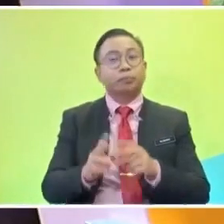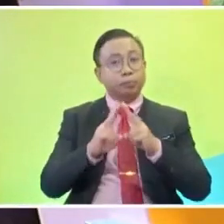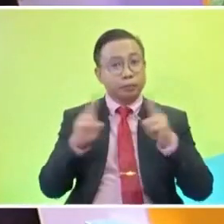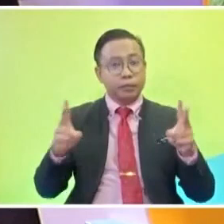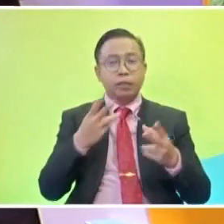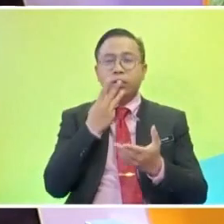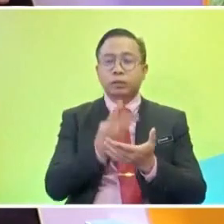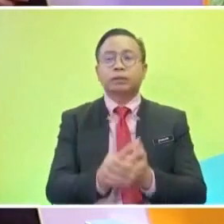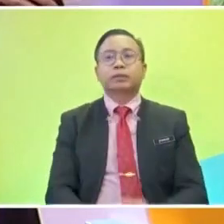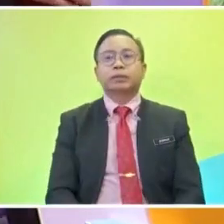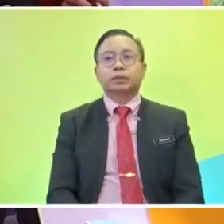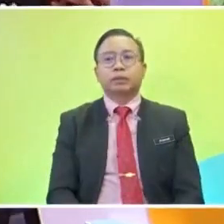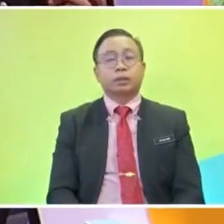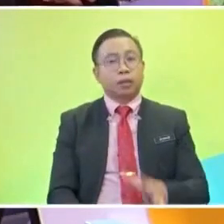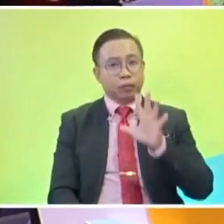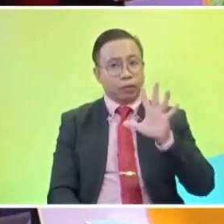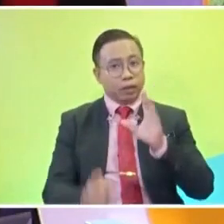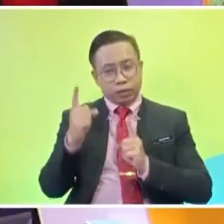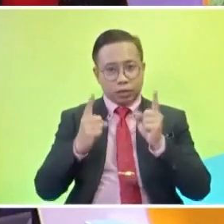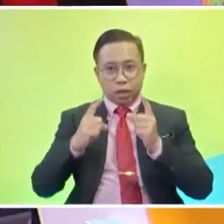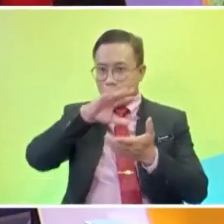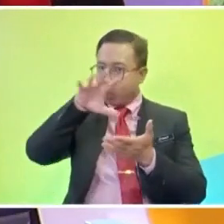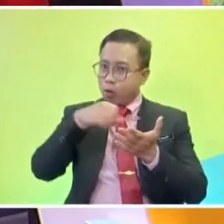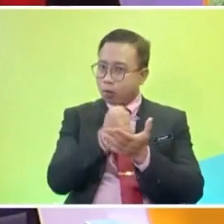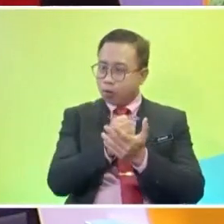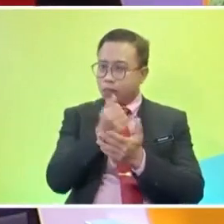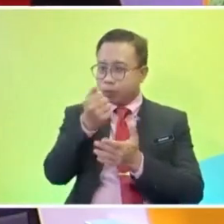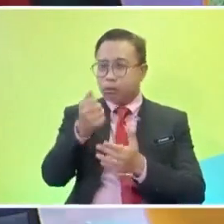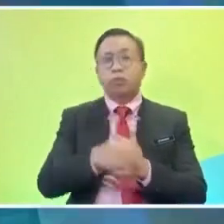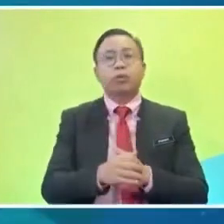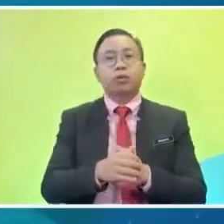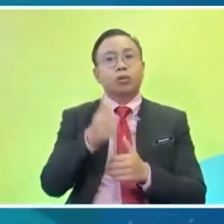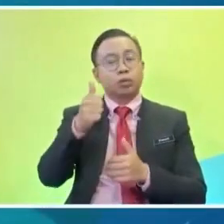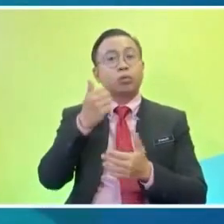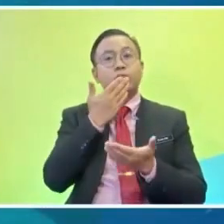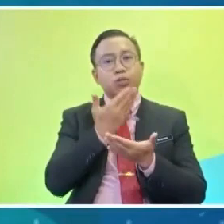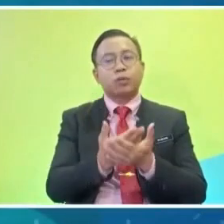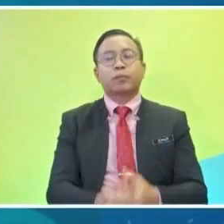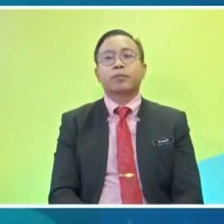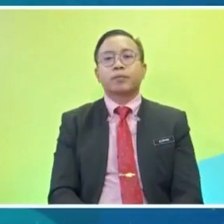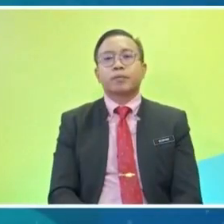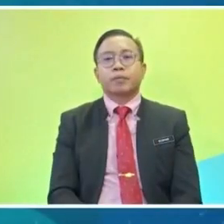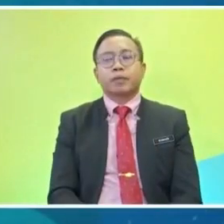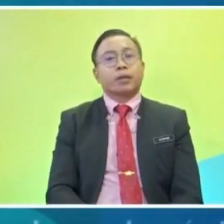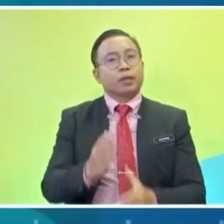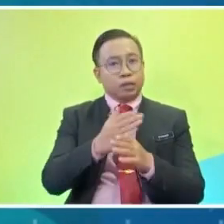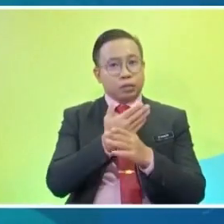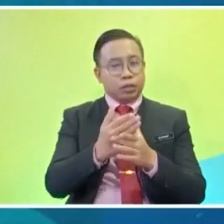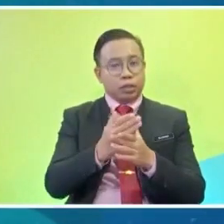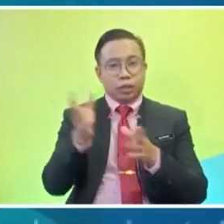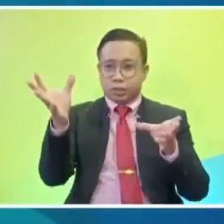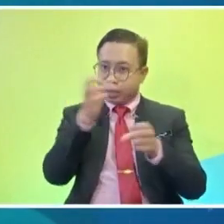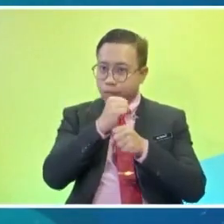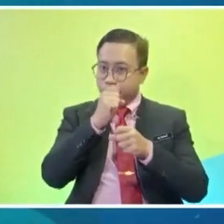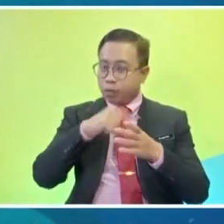done, pupils. Another five stars for all of you for this one. Very good. Good job, everybody. And Miss Sylvia, could you also share a summary of what